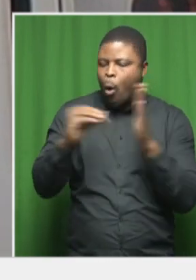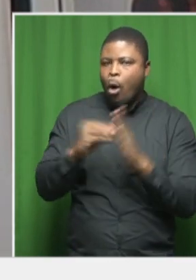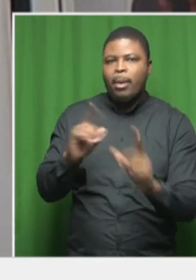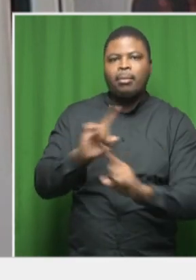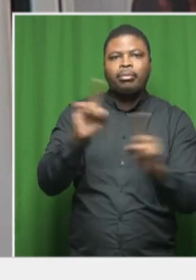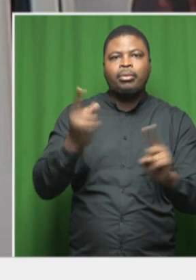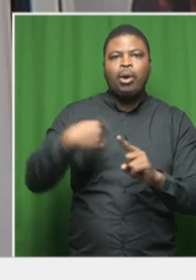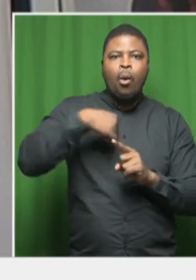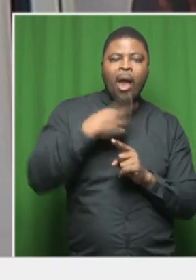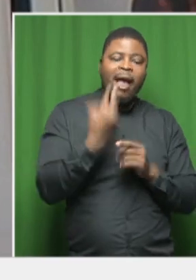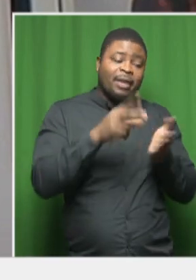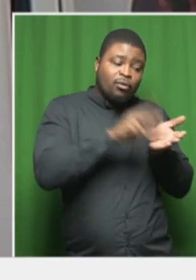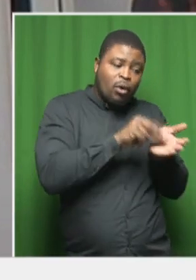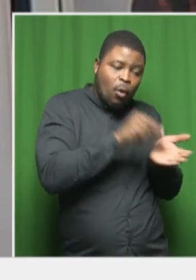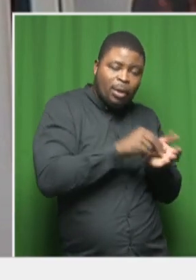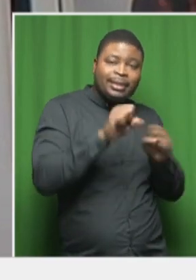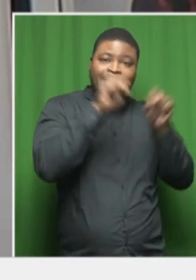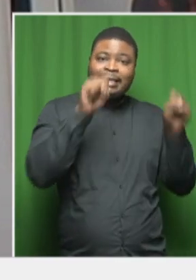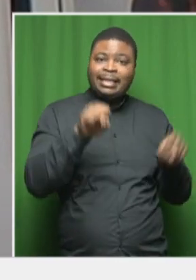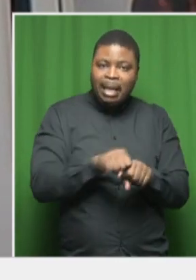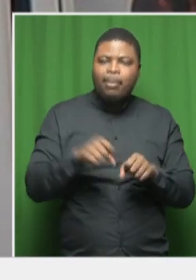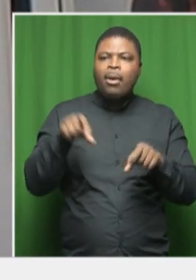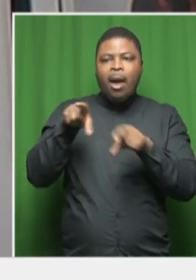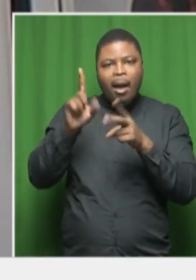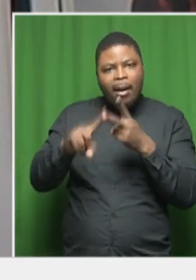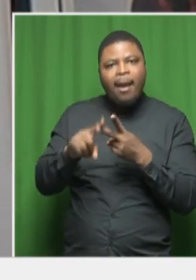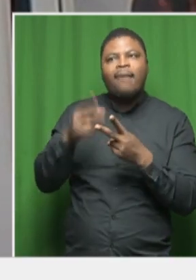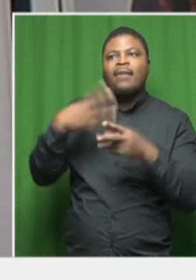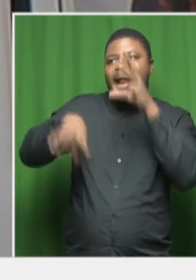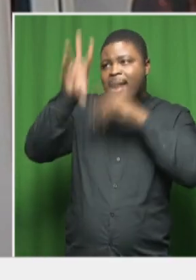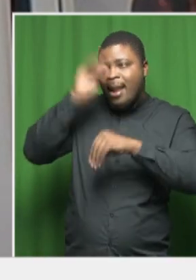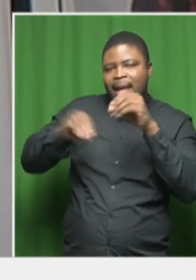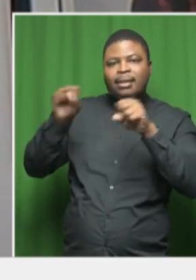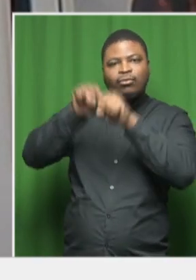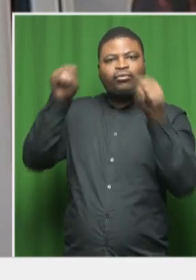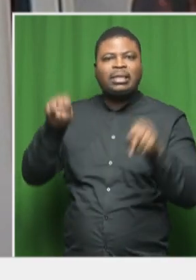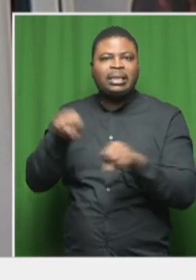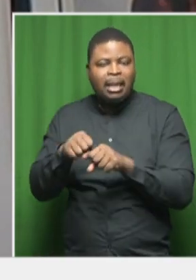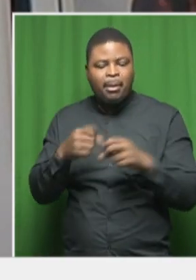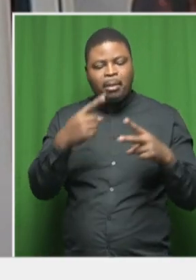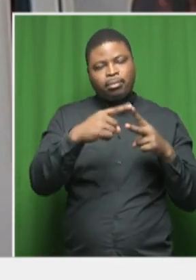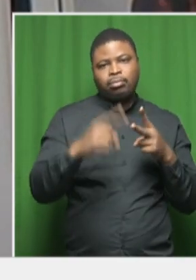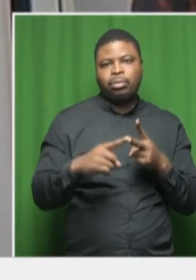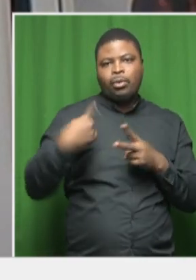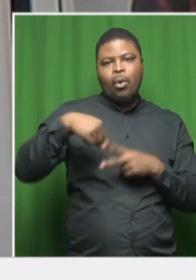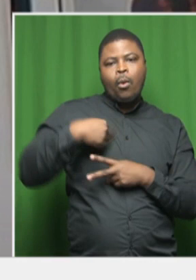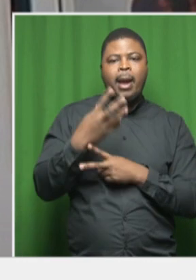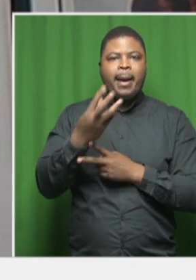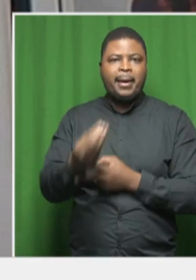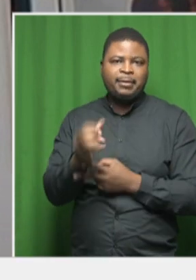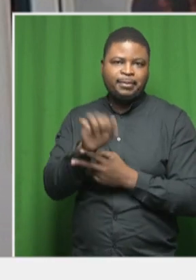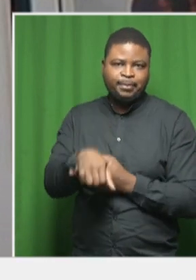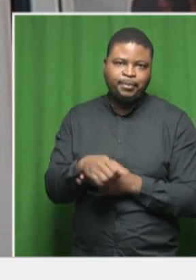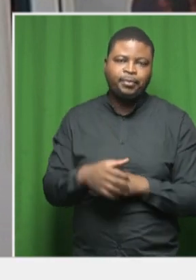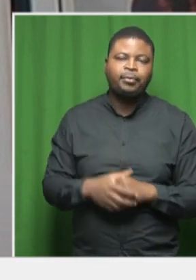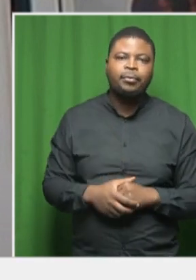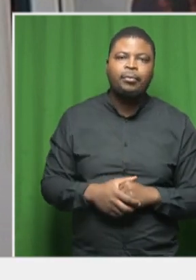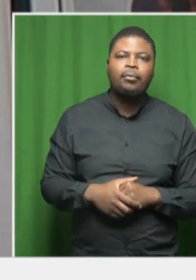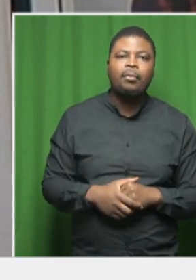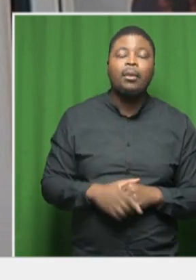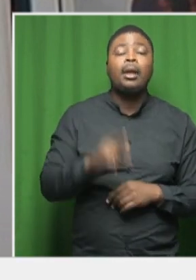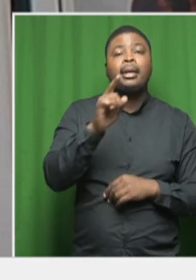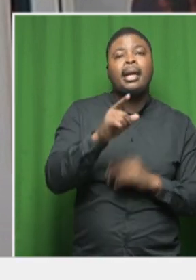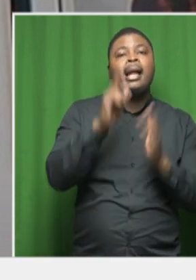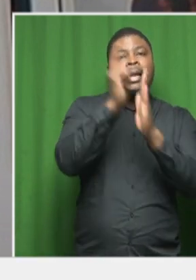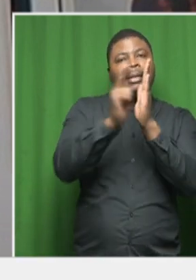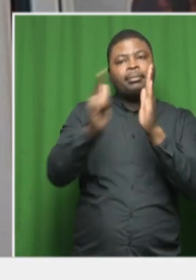got the learning management system. Quite importantly is how do you get all of the work done? The library